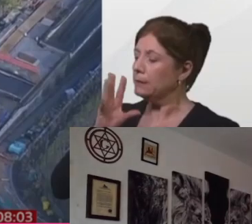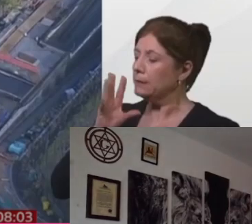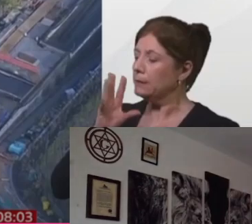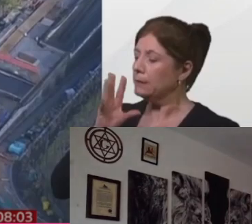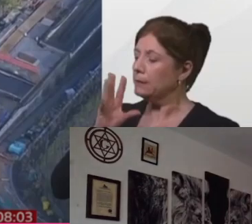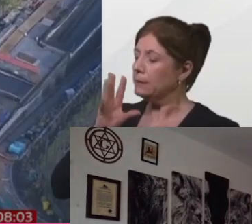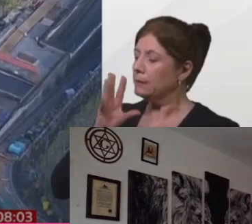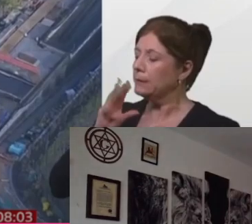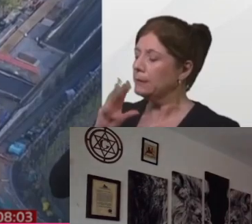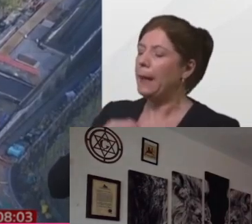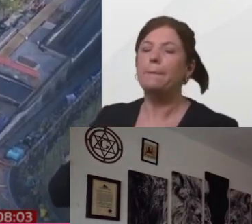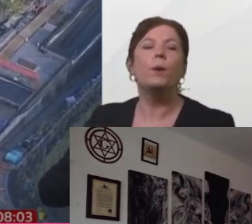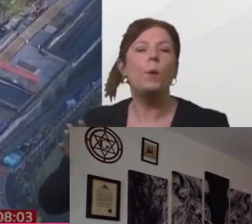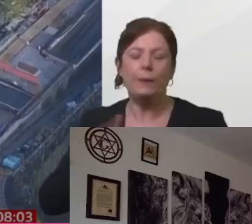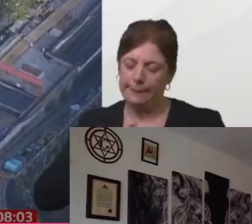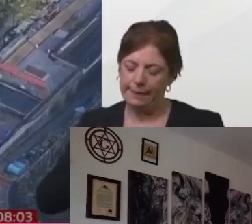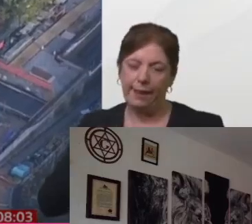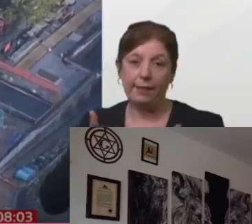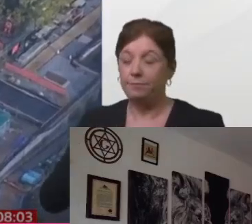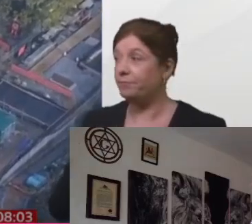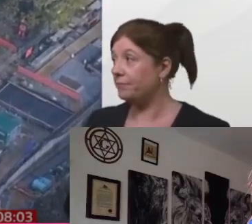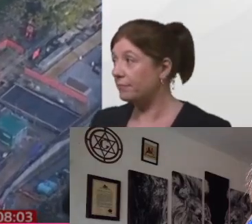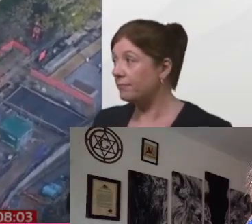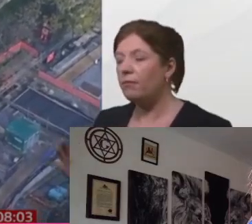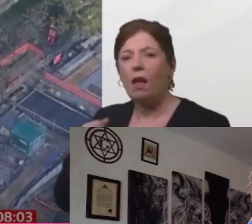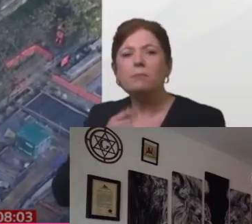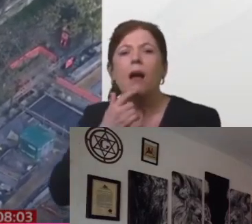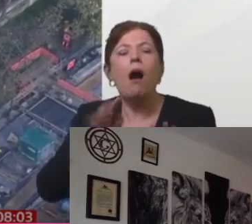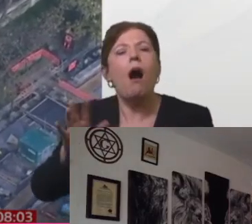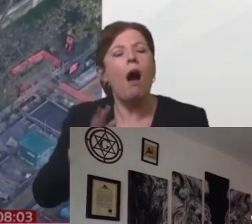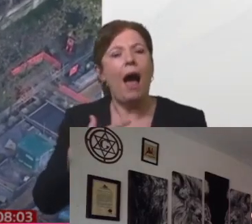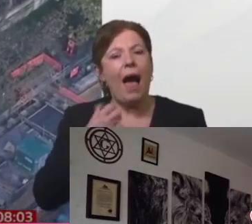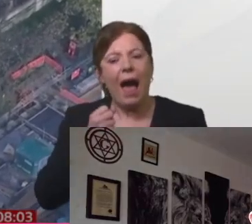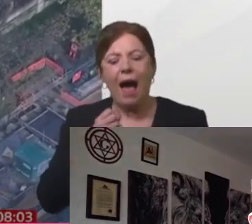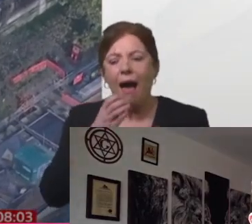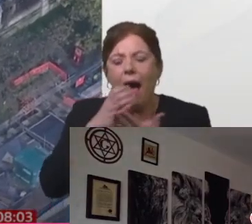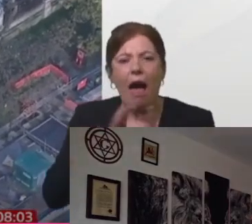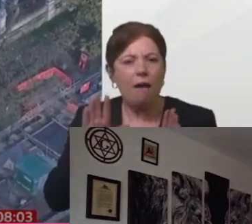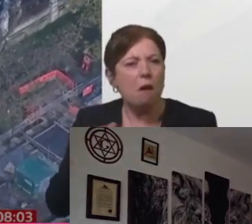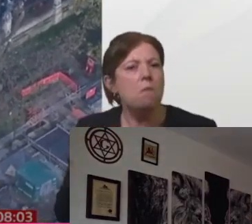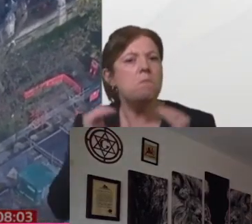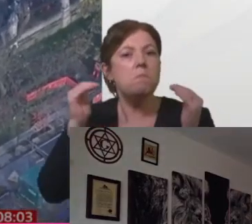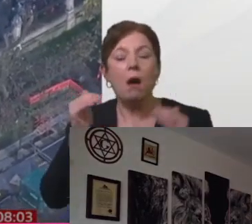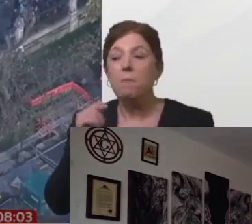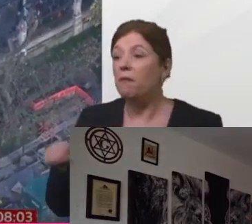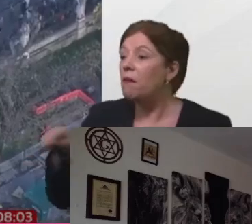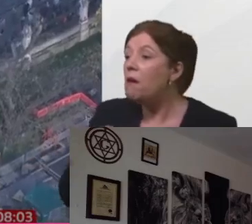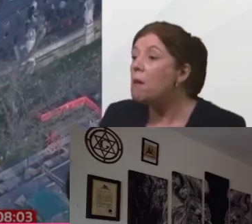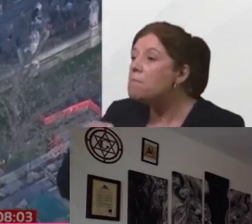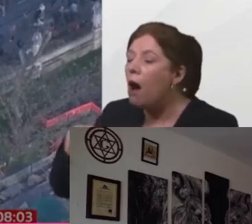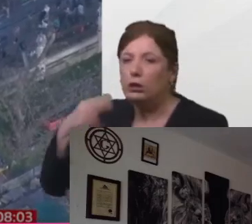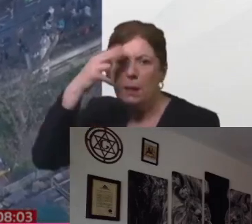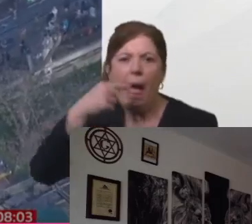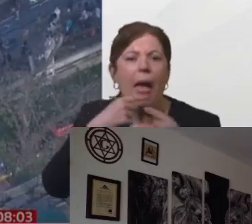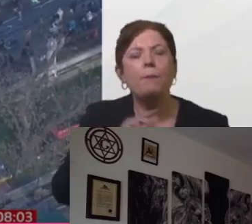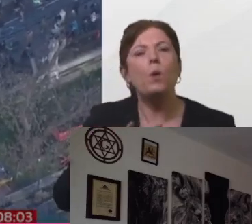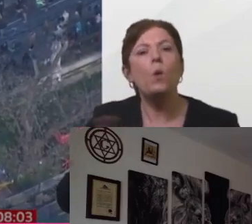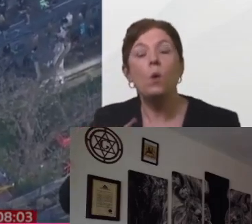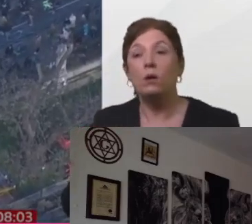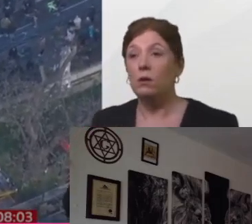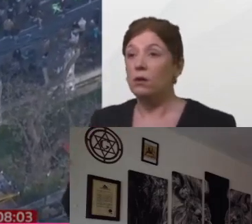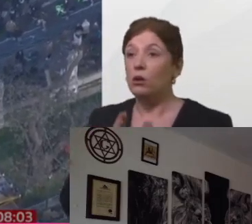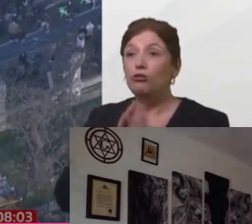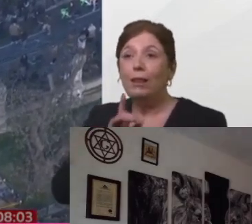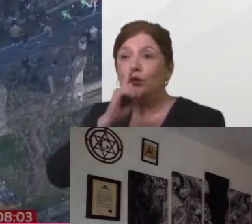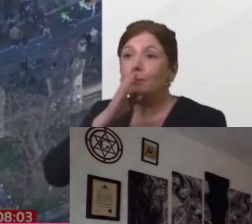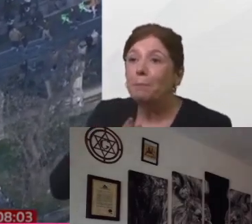Anyway. Coffee is individuals attending marches won't be named. Religious beliefs and strongly held convictions will